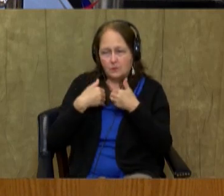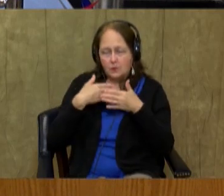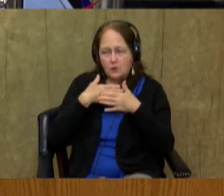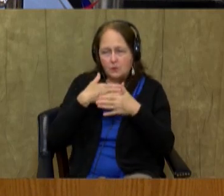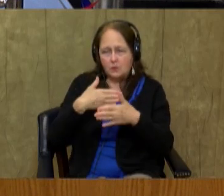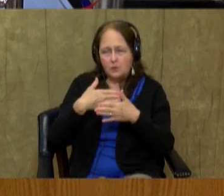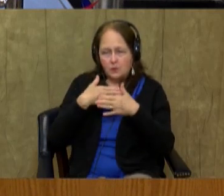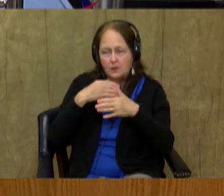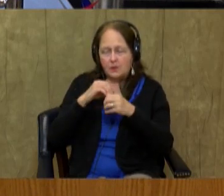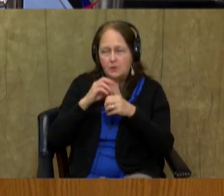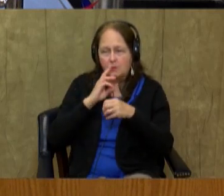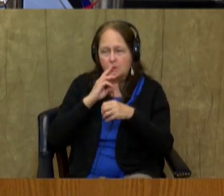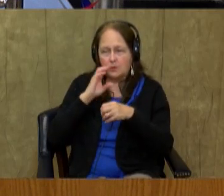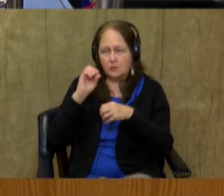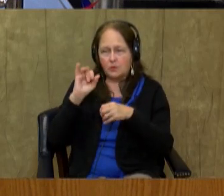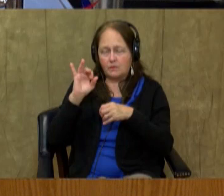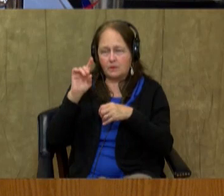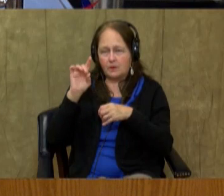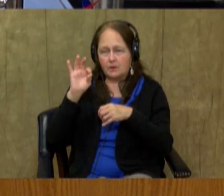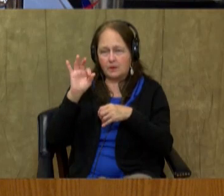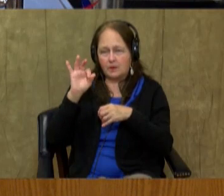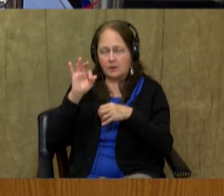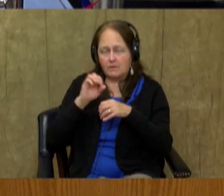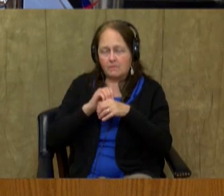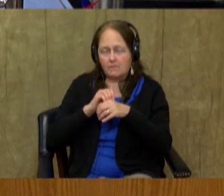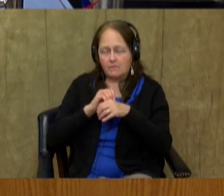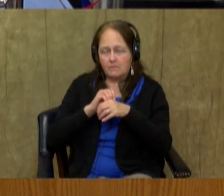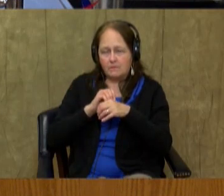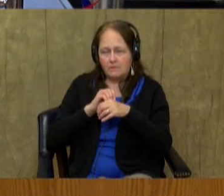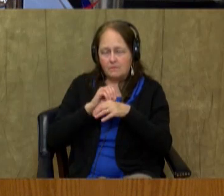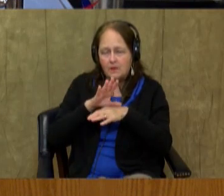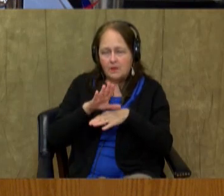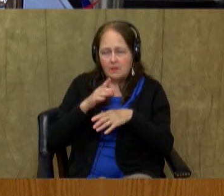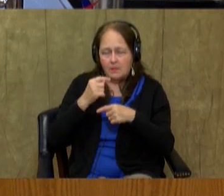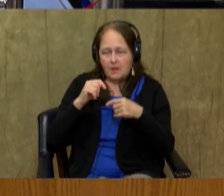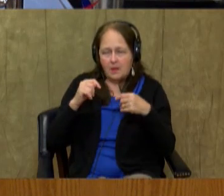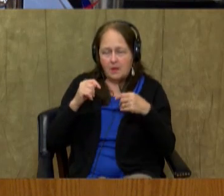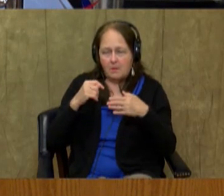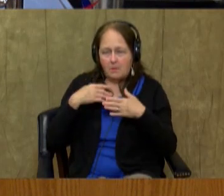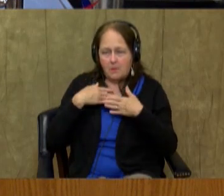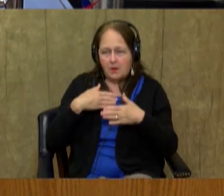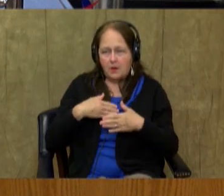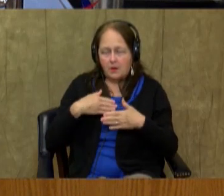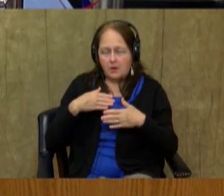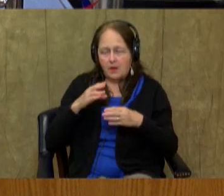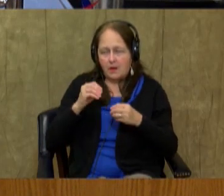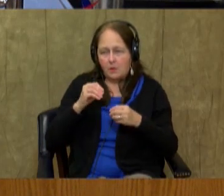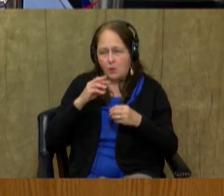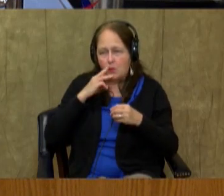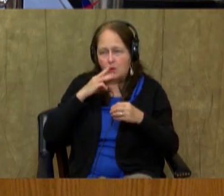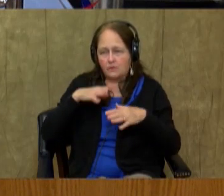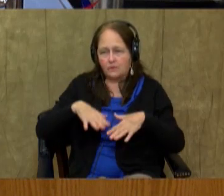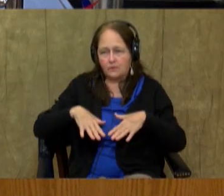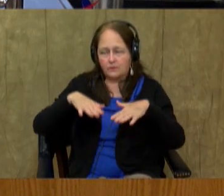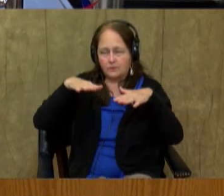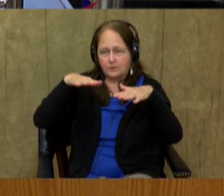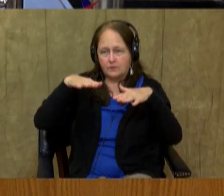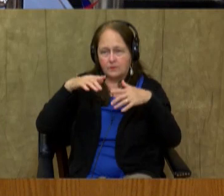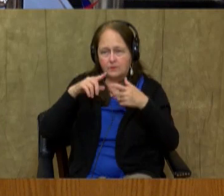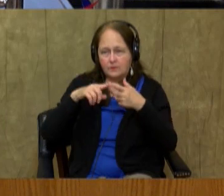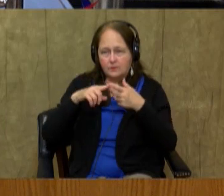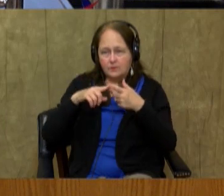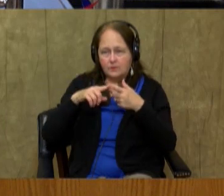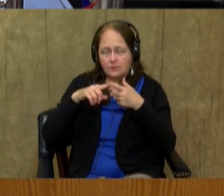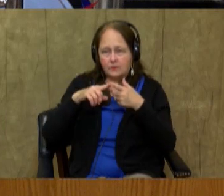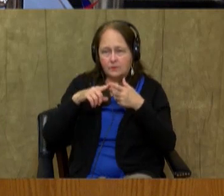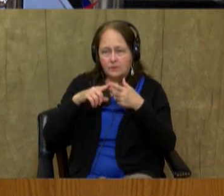and out of water, COVID-19 and how it affects the body, and floods. But through all of this data, what really stood out to me